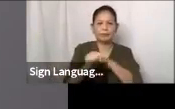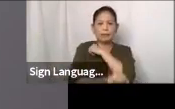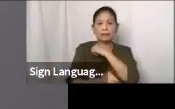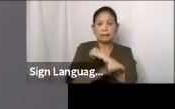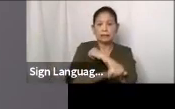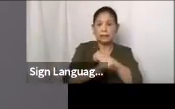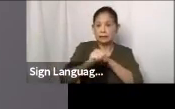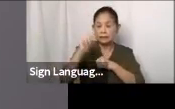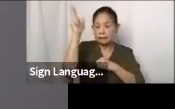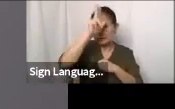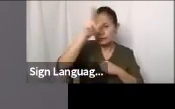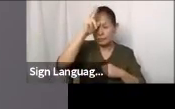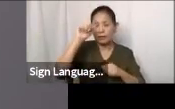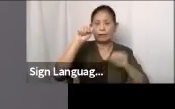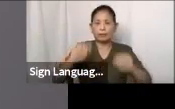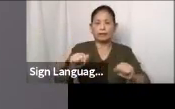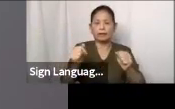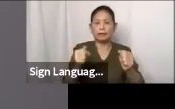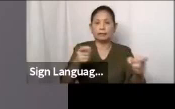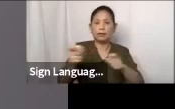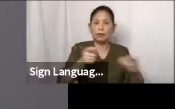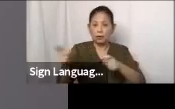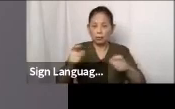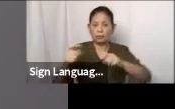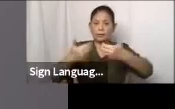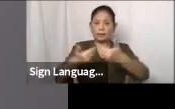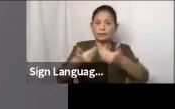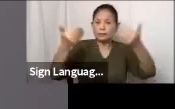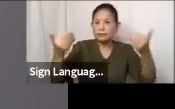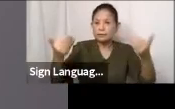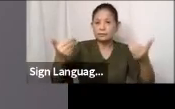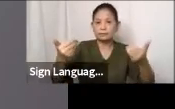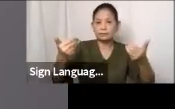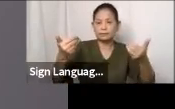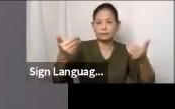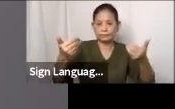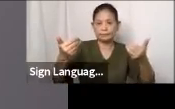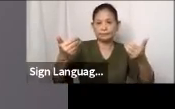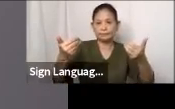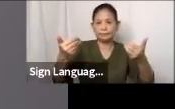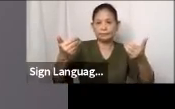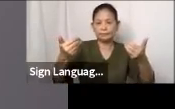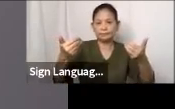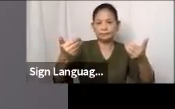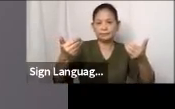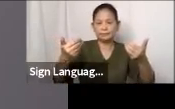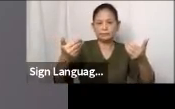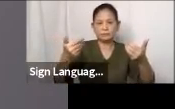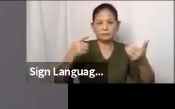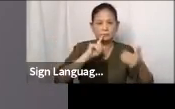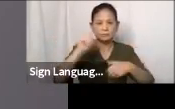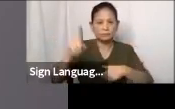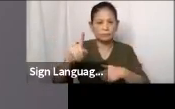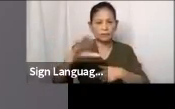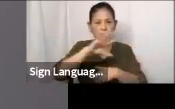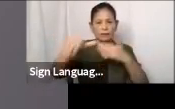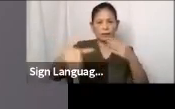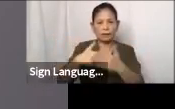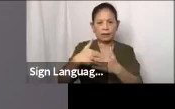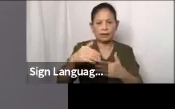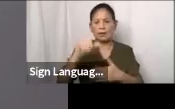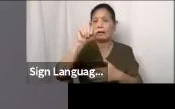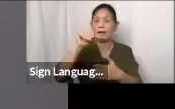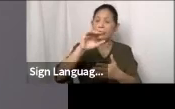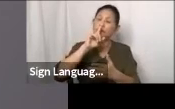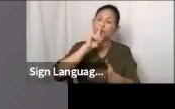directed to operate separate HIV zero surveillance centers, since hijras or transgender space several sexual